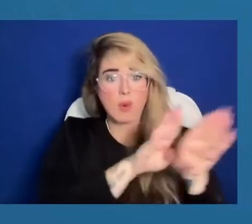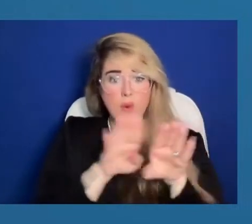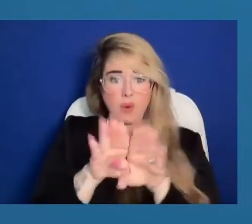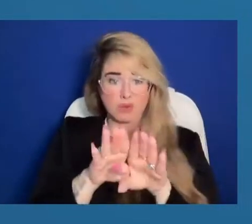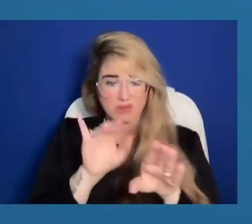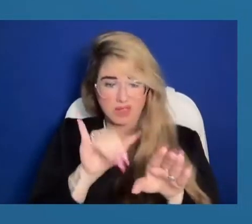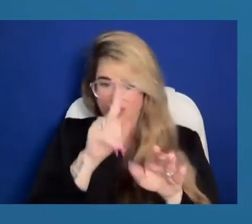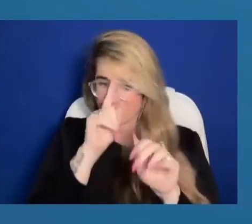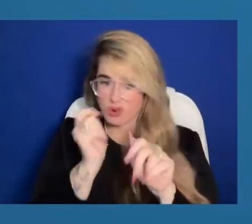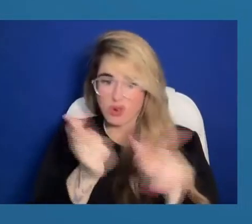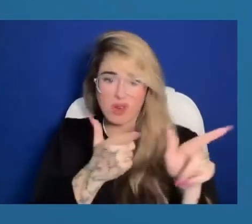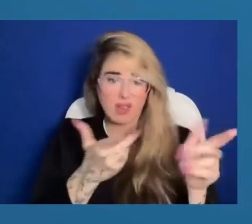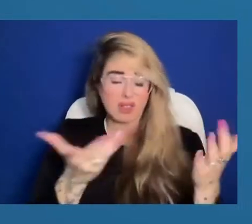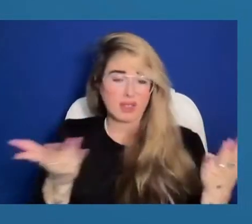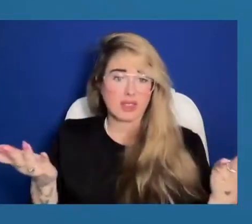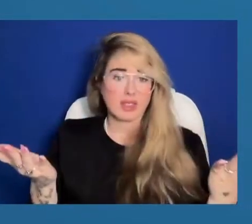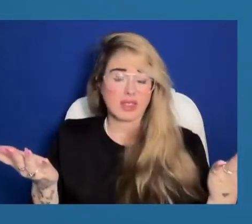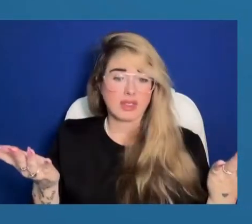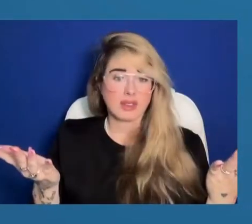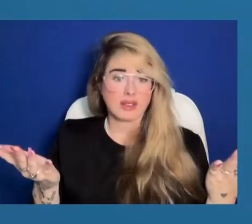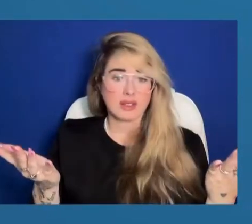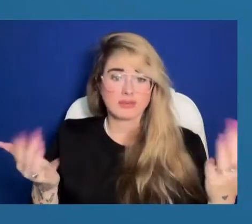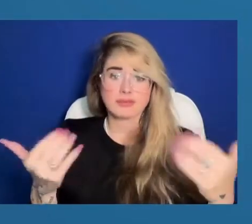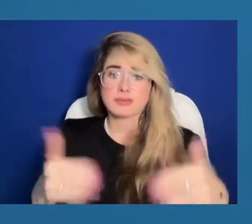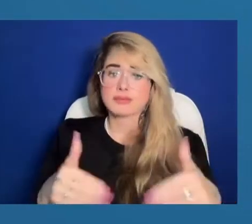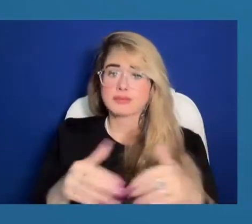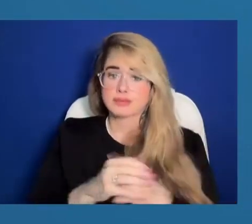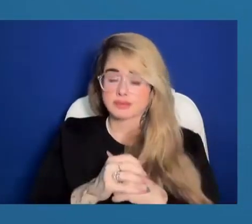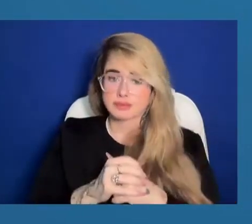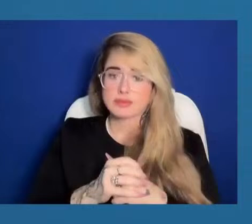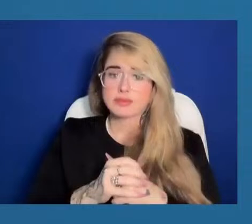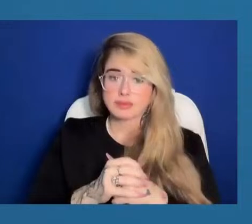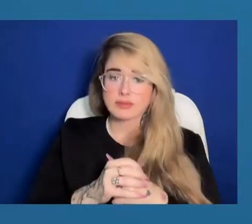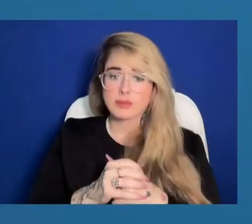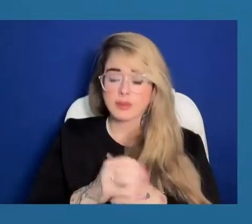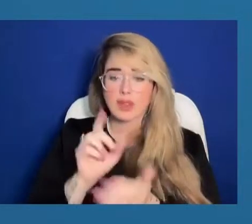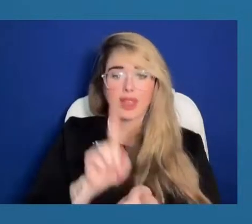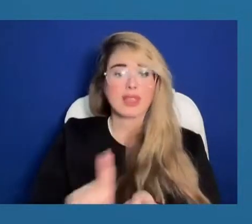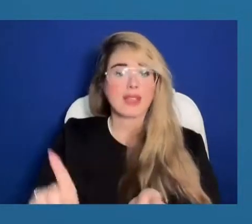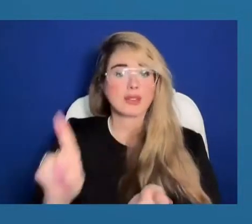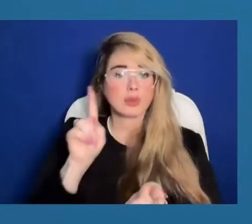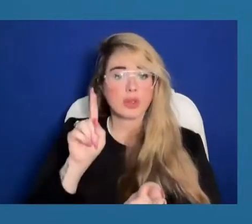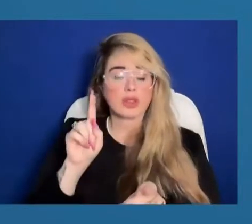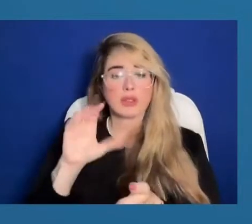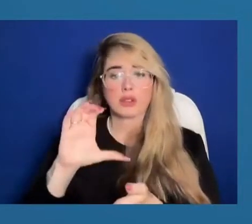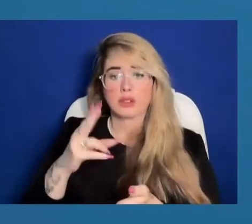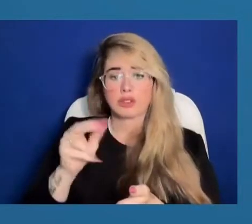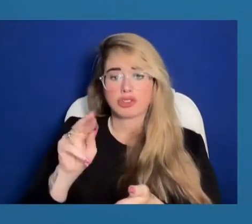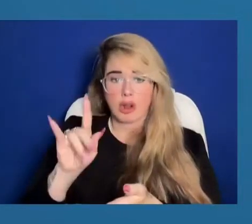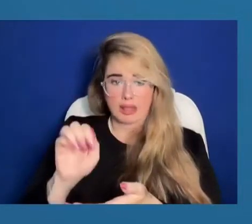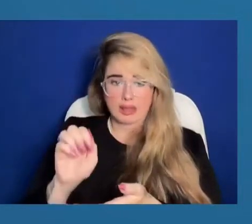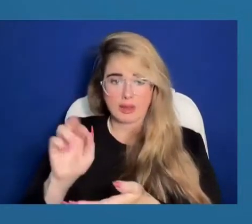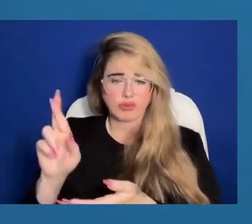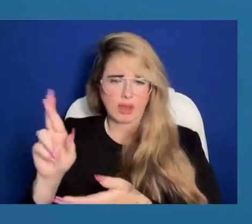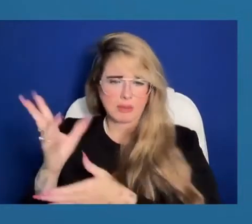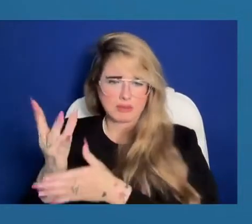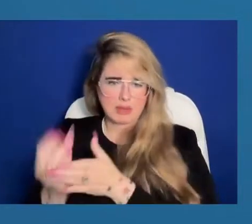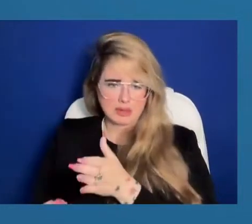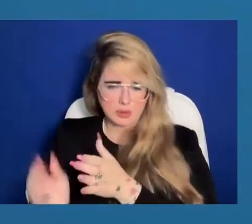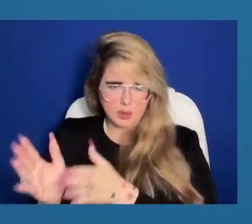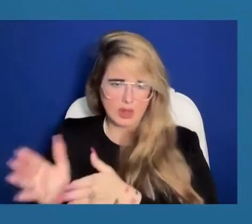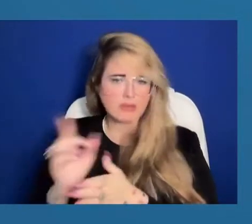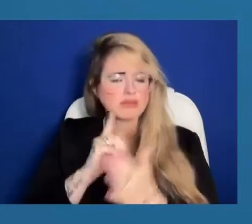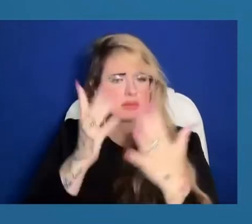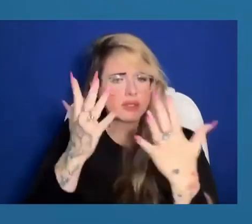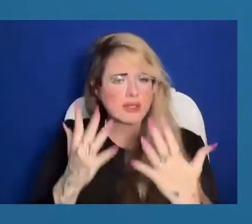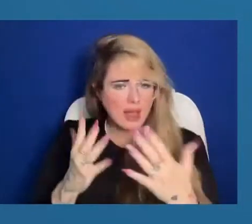everybody. Mm-hmm. You know, last week, Charlie Rangel passed away. And it was sad